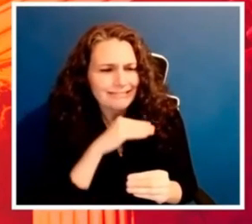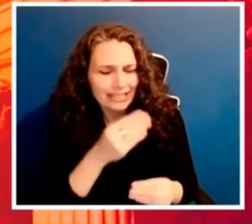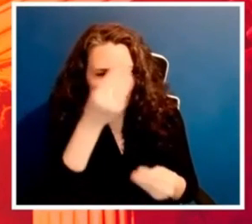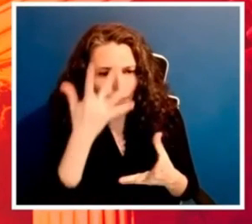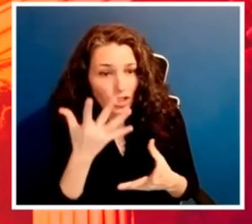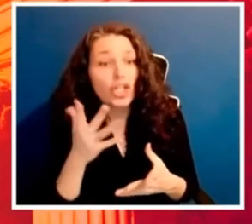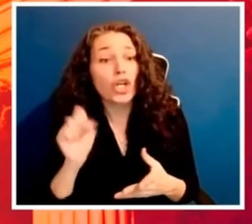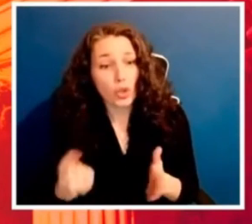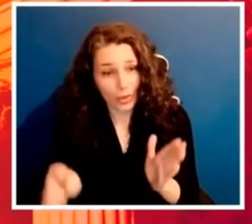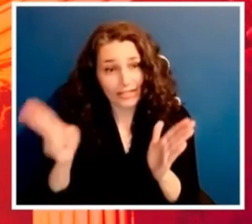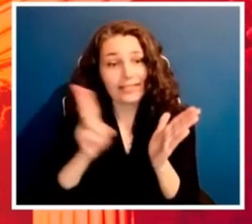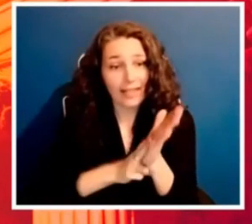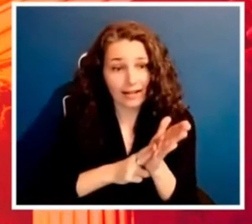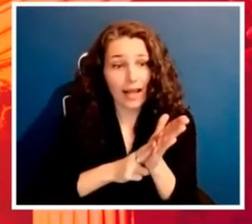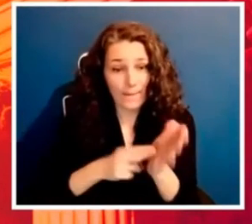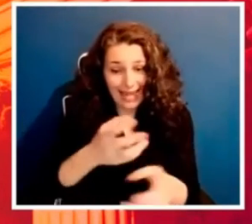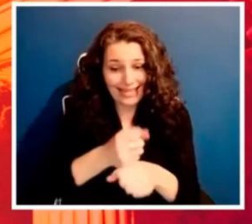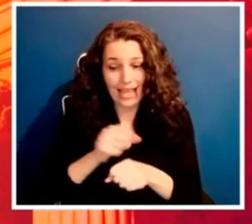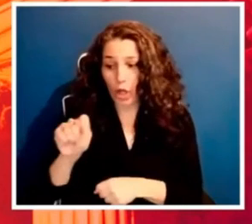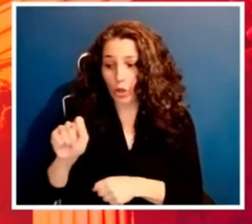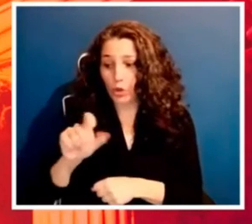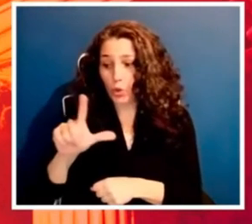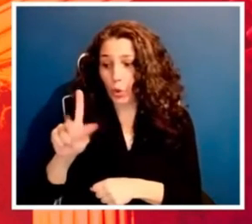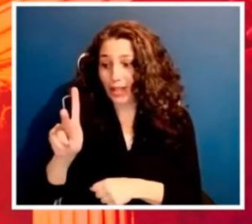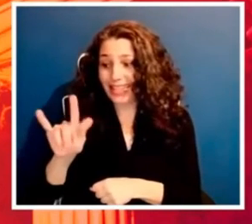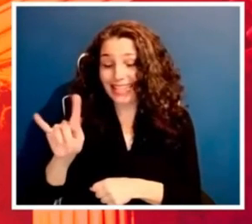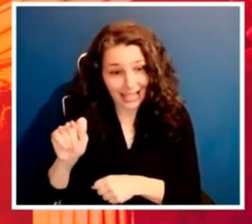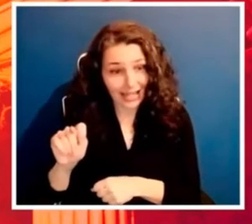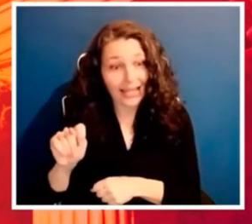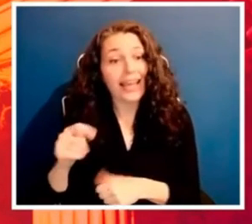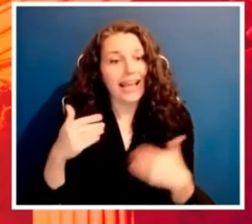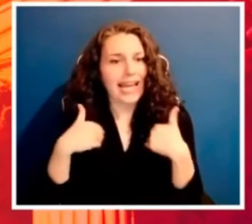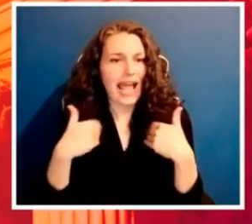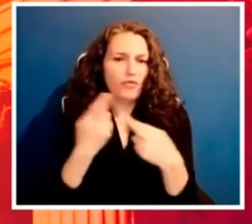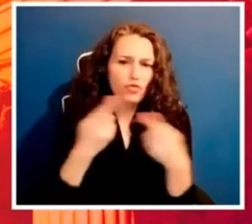at the end of this call, which will have more resources and examples. Thank you.